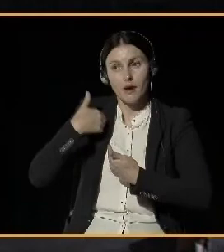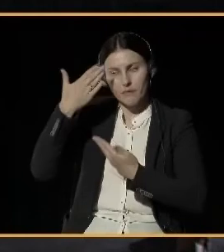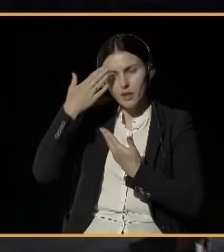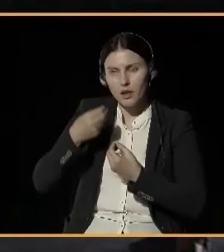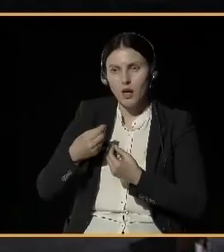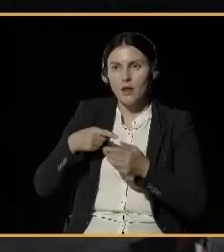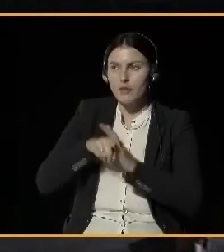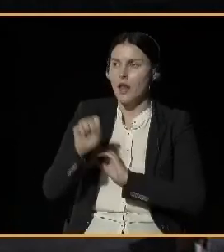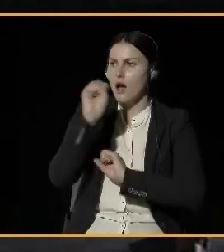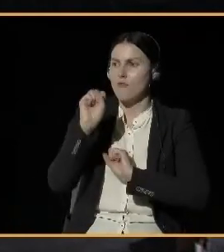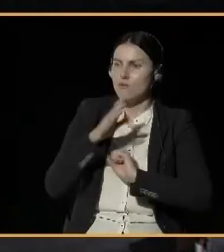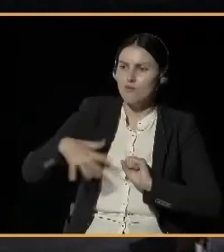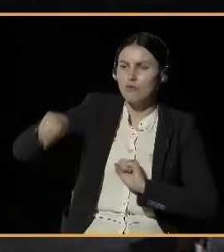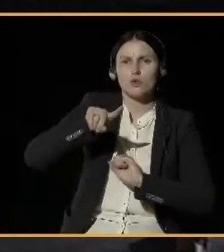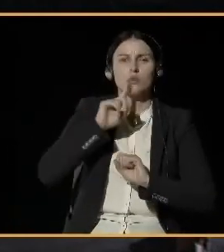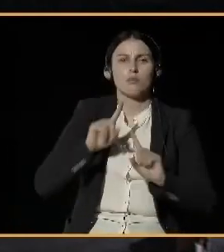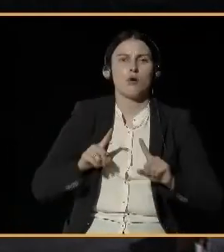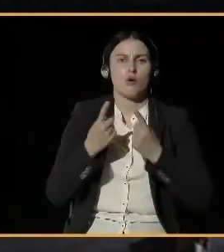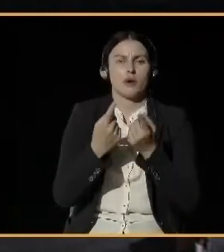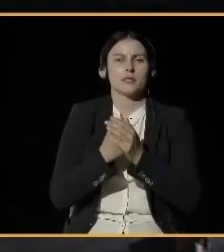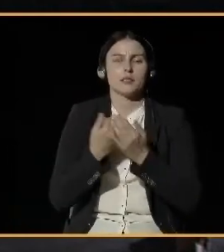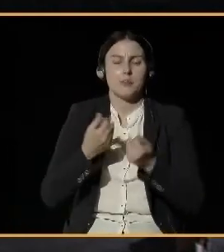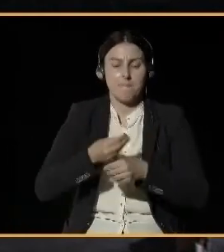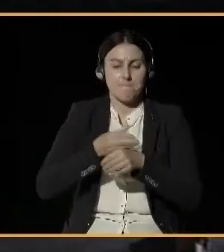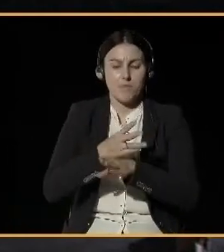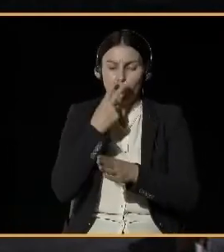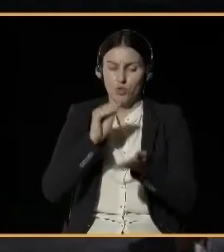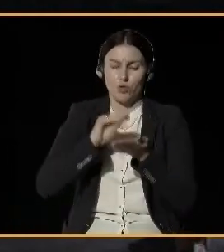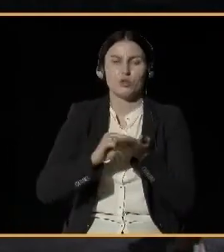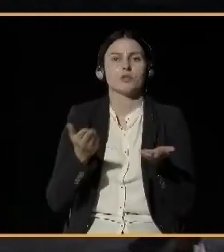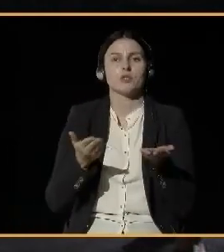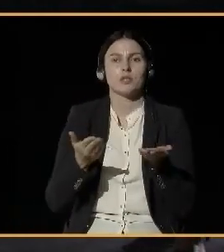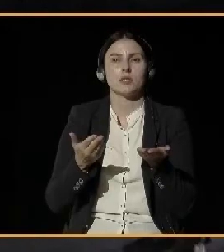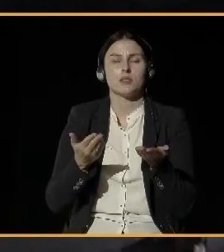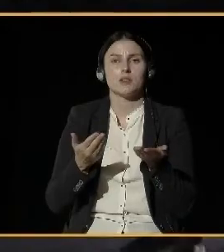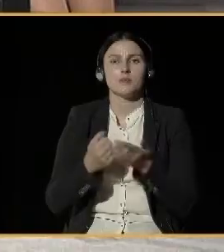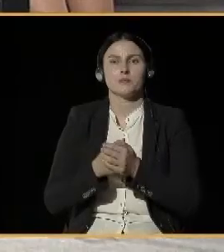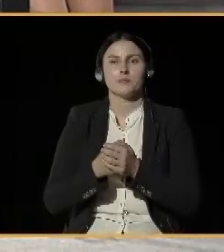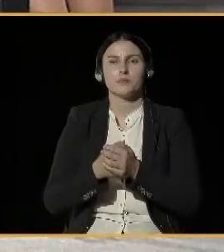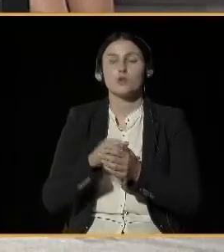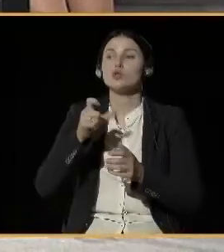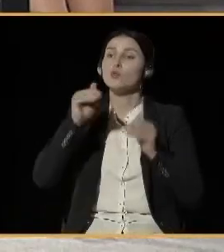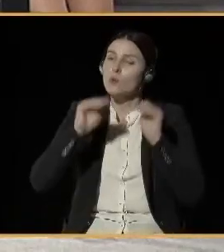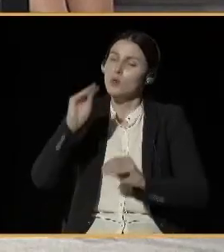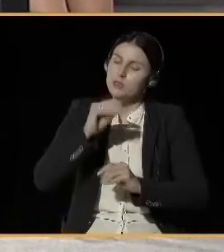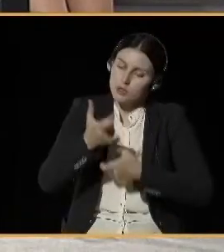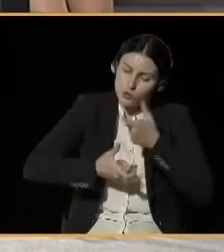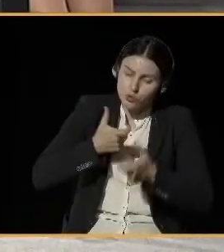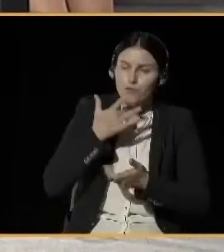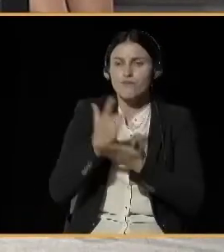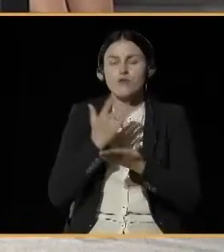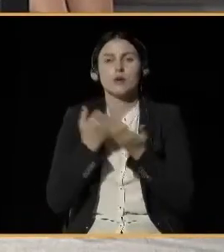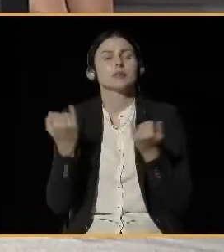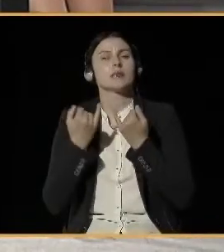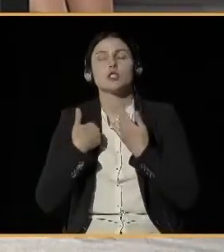they do it abroad, and maybe share some findings for the Wrocław-based NGOs, trying